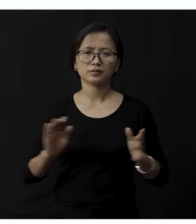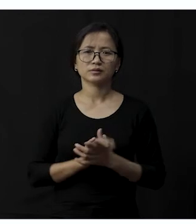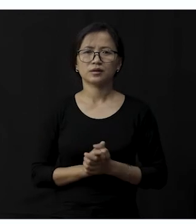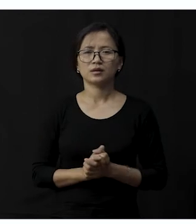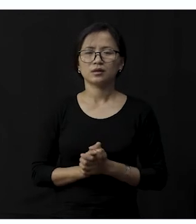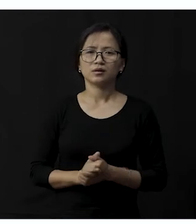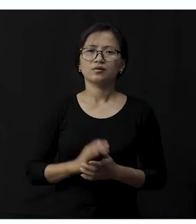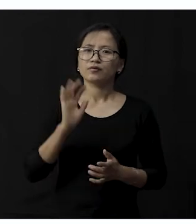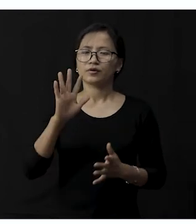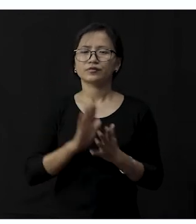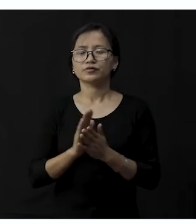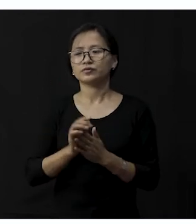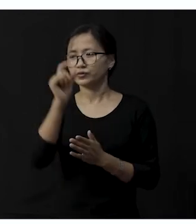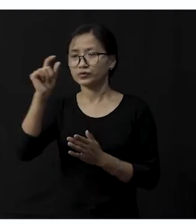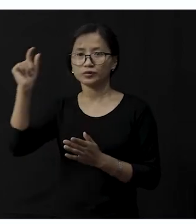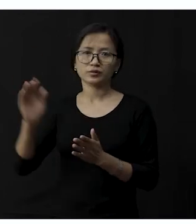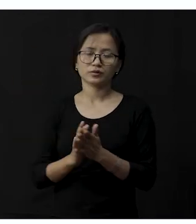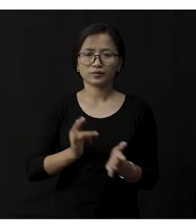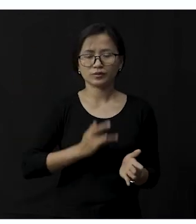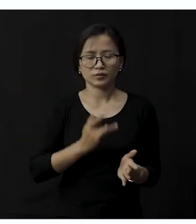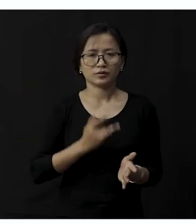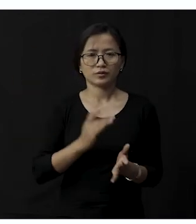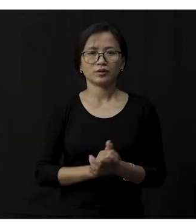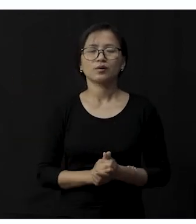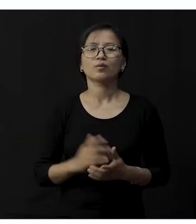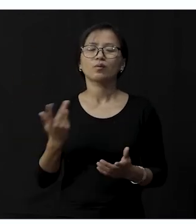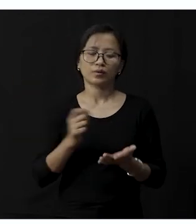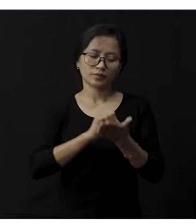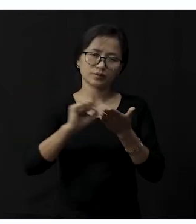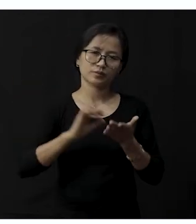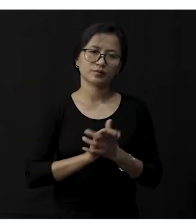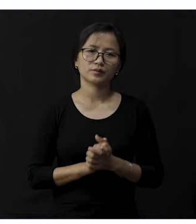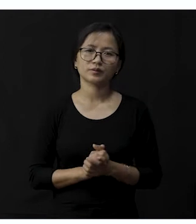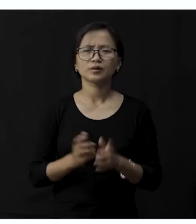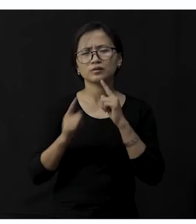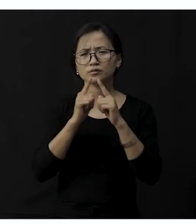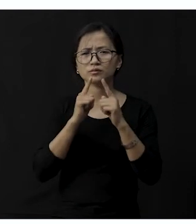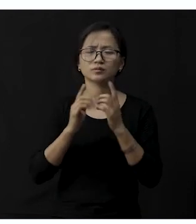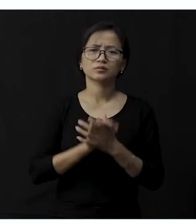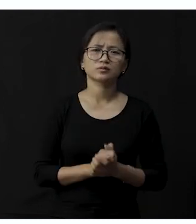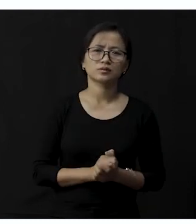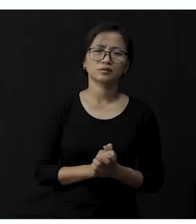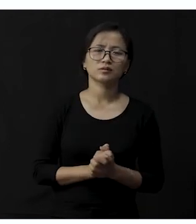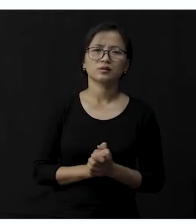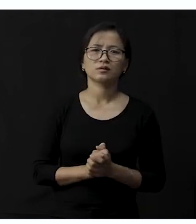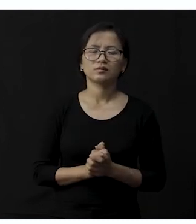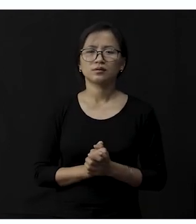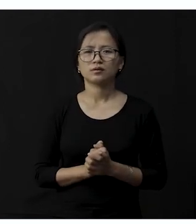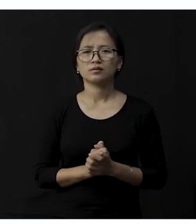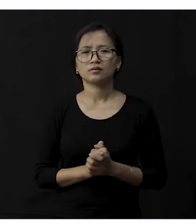words are your adjectives, and you can use it while writing, you can use it while talking, you can use it